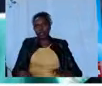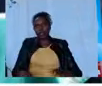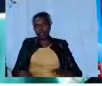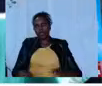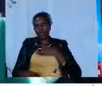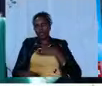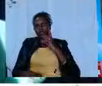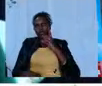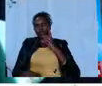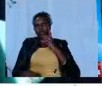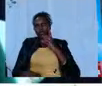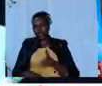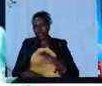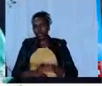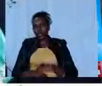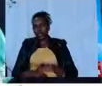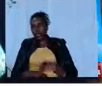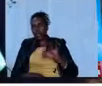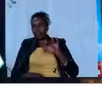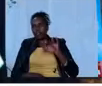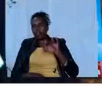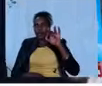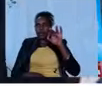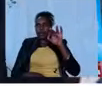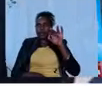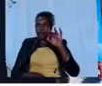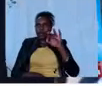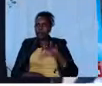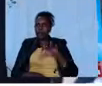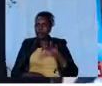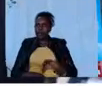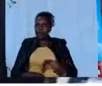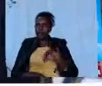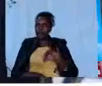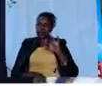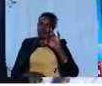Seek and you shall